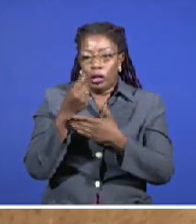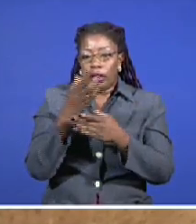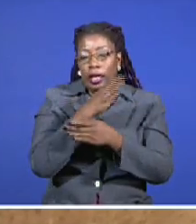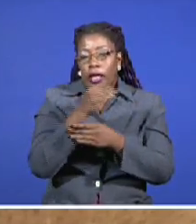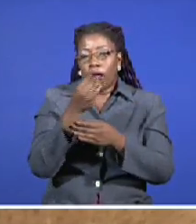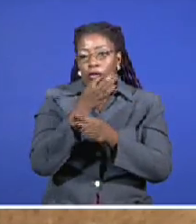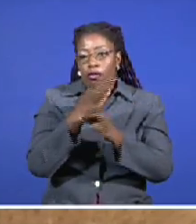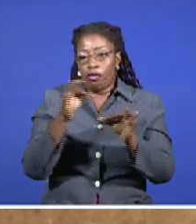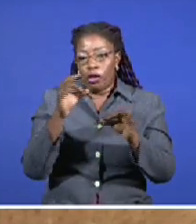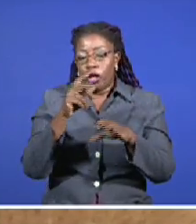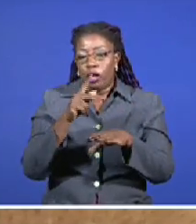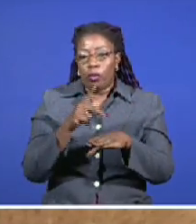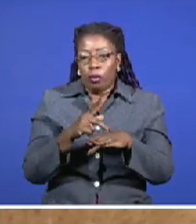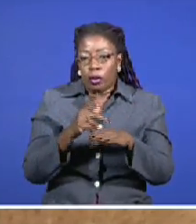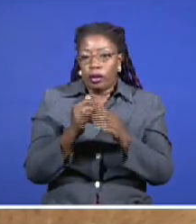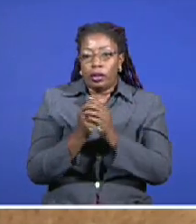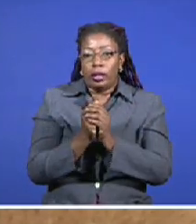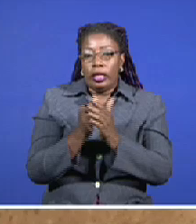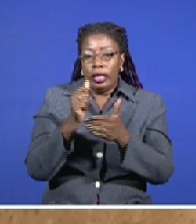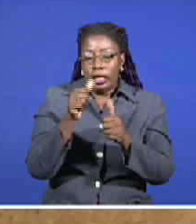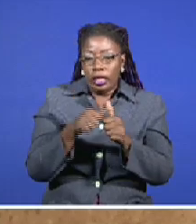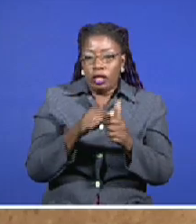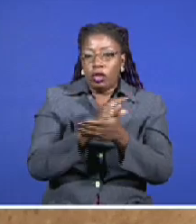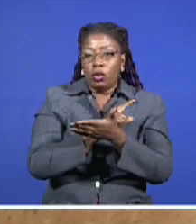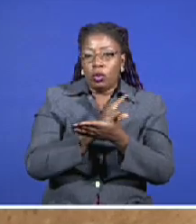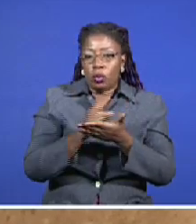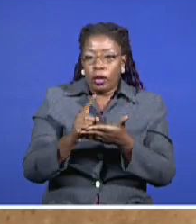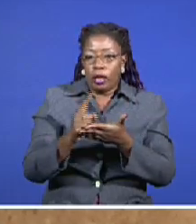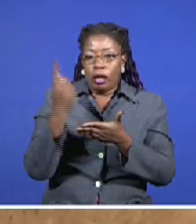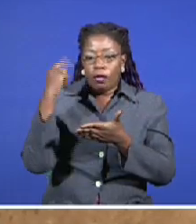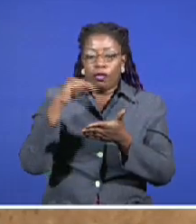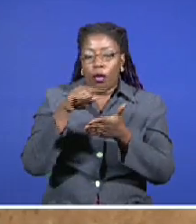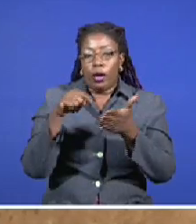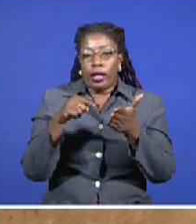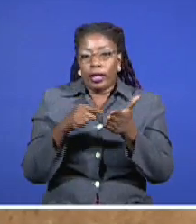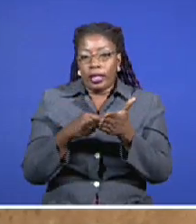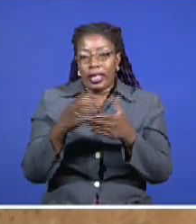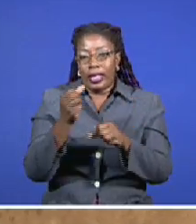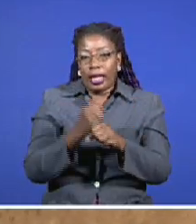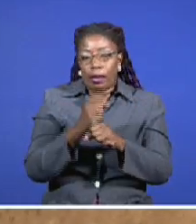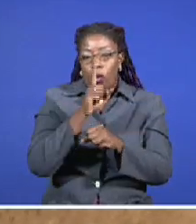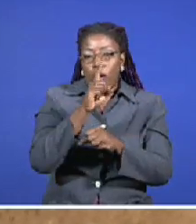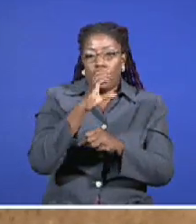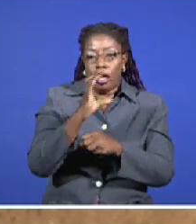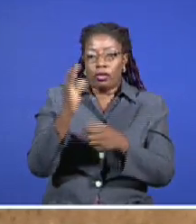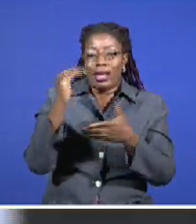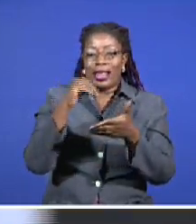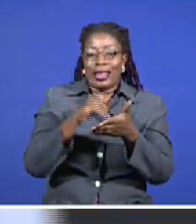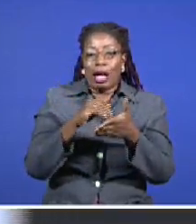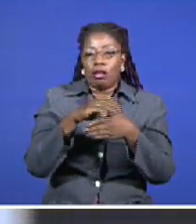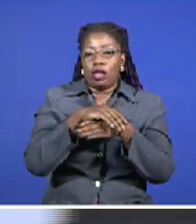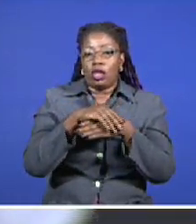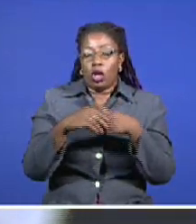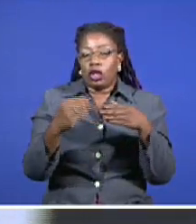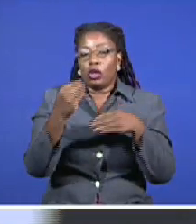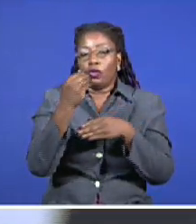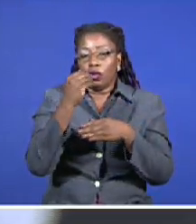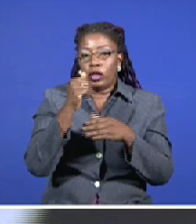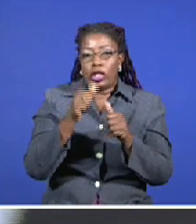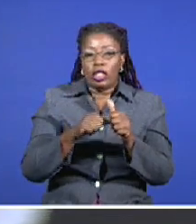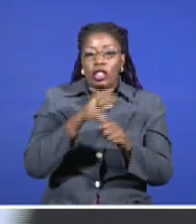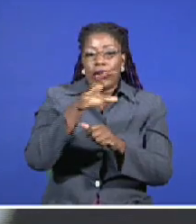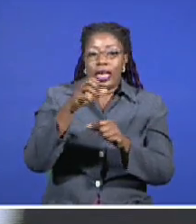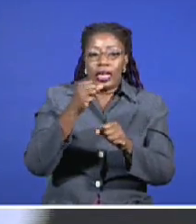Freeport each week. For this, they have to buy about $100,000 worth of food a year.